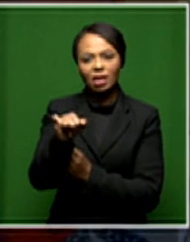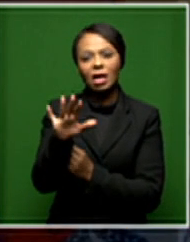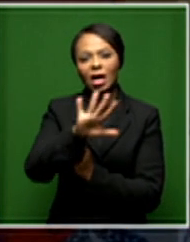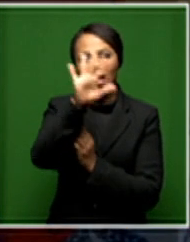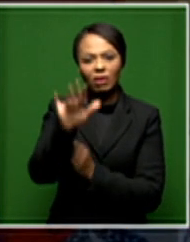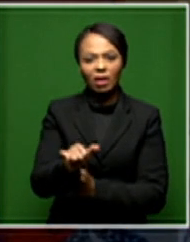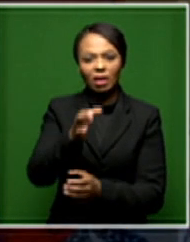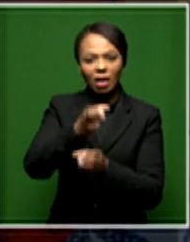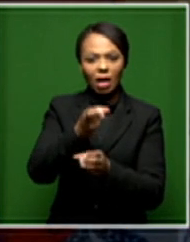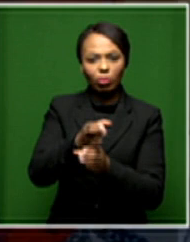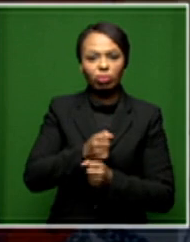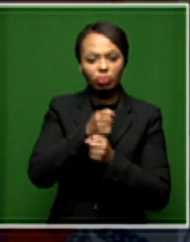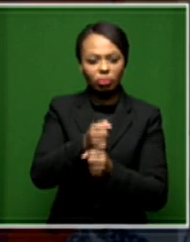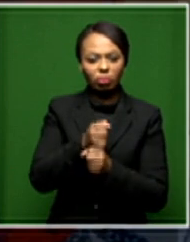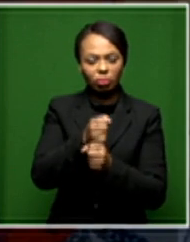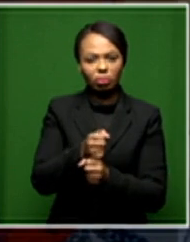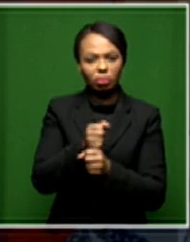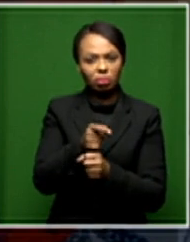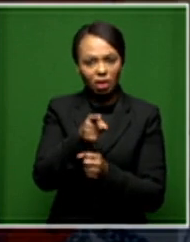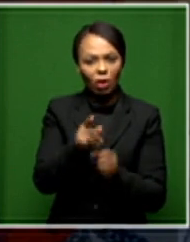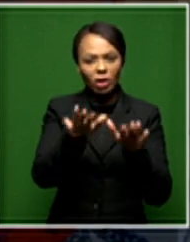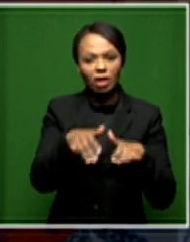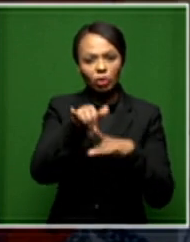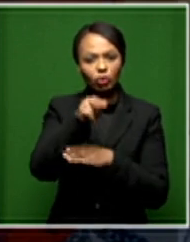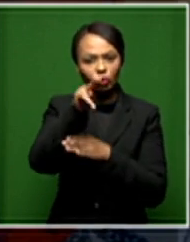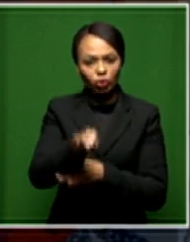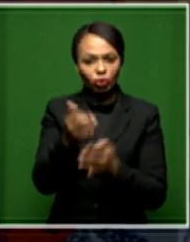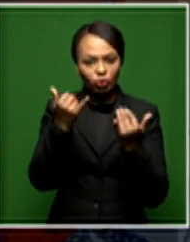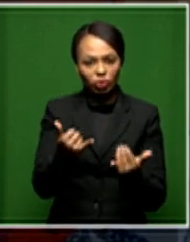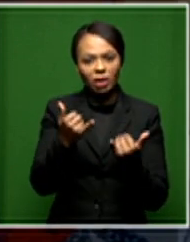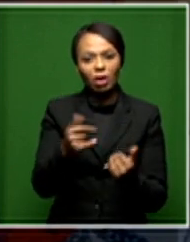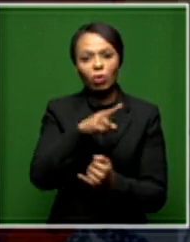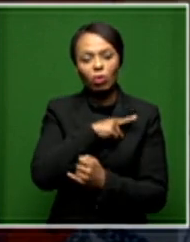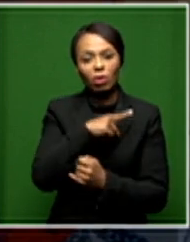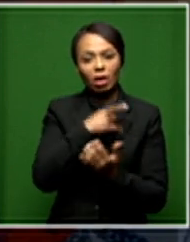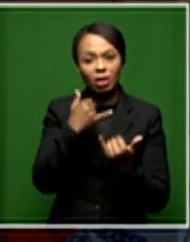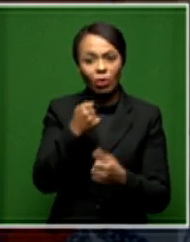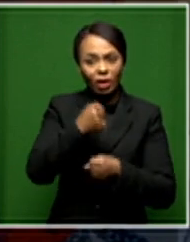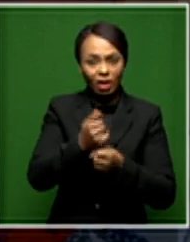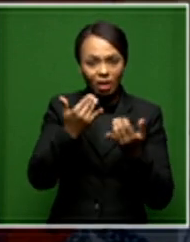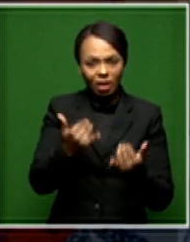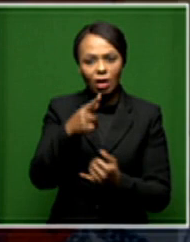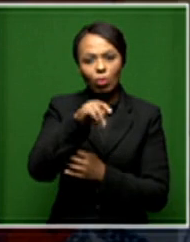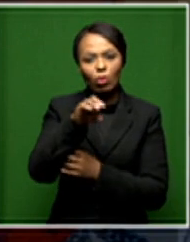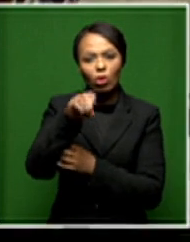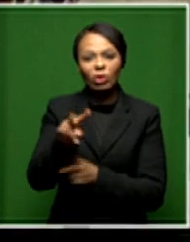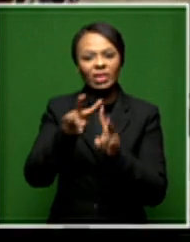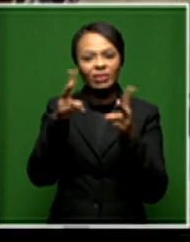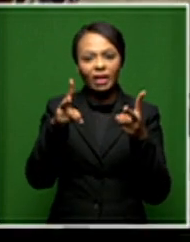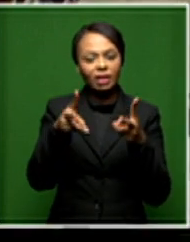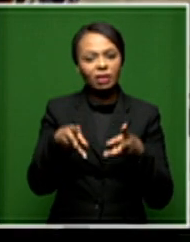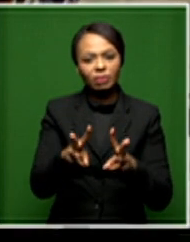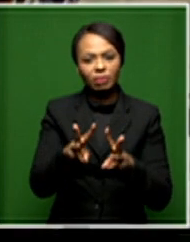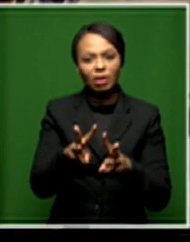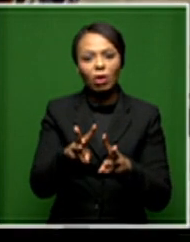June, which is today. Now, polo is known for its high-paced action, with this year being no different. The Sport of